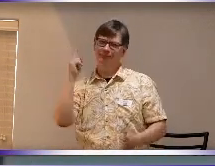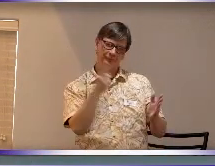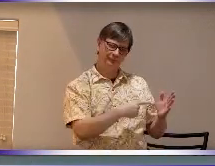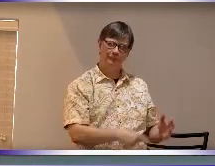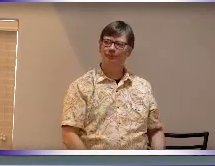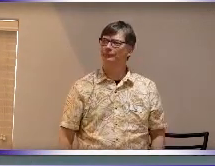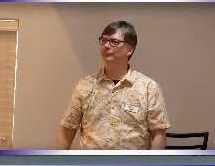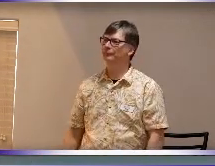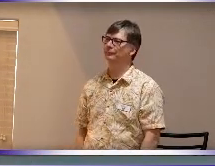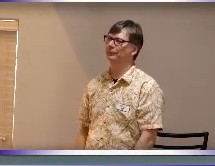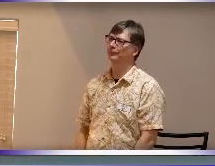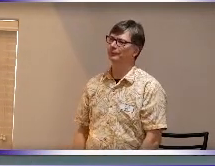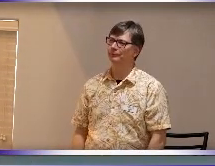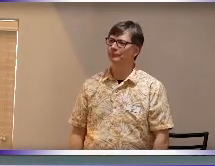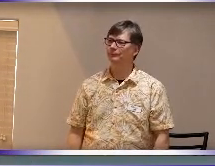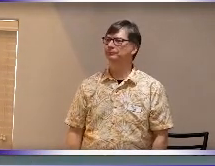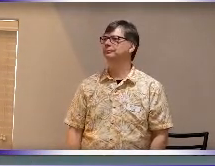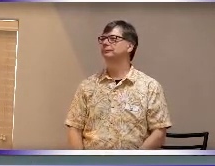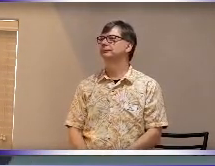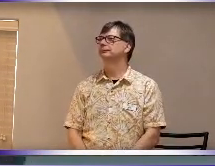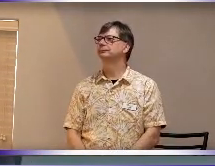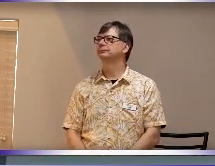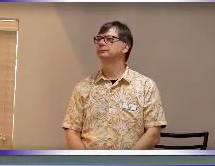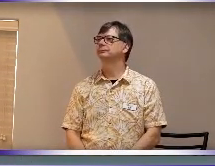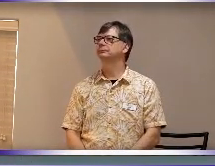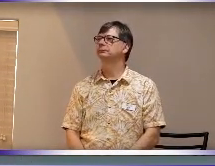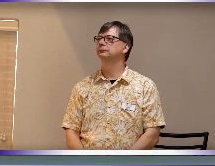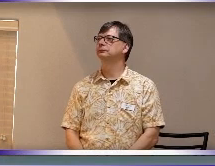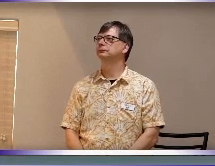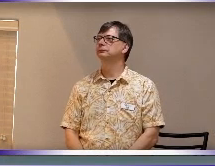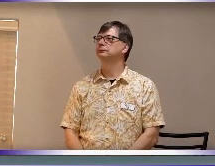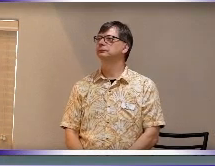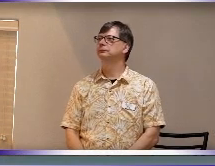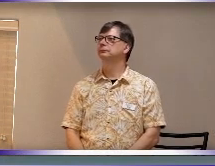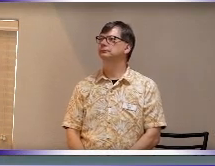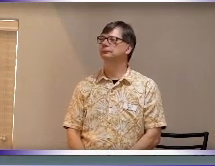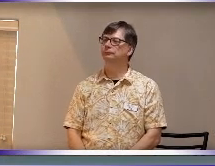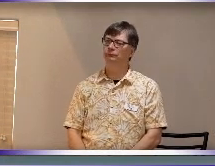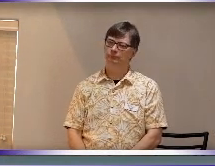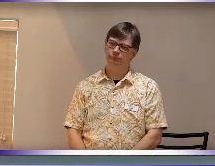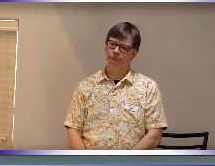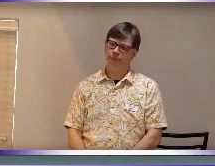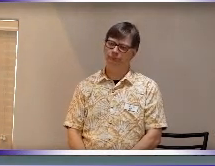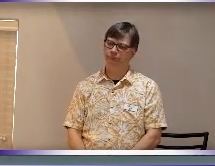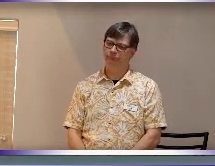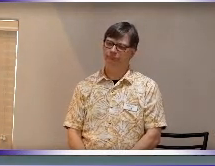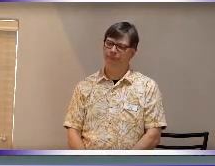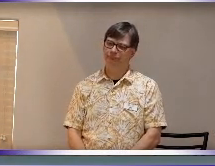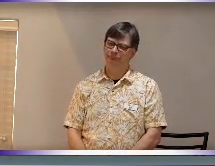hand. Loving family. Loving family. There you go. There you go. Because when you think about